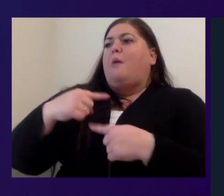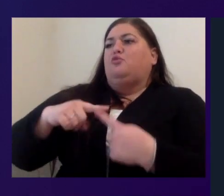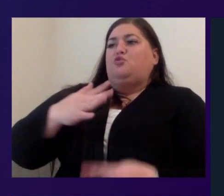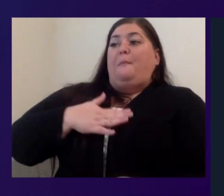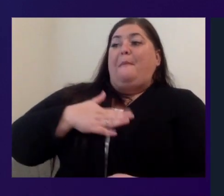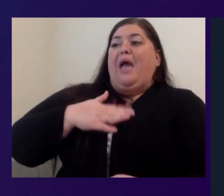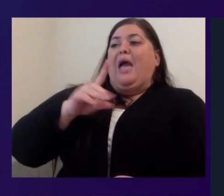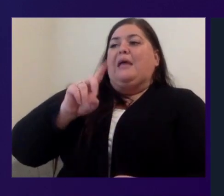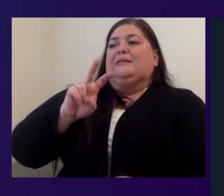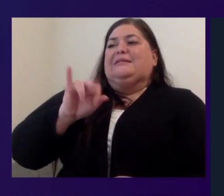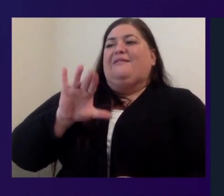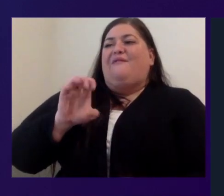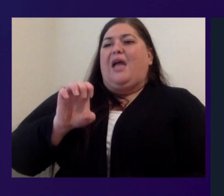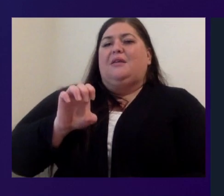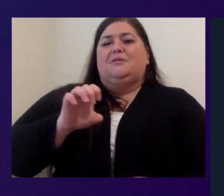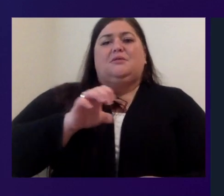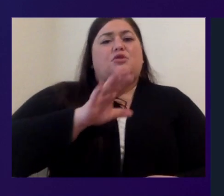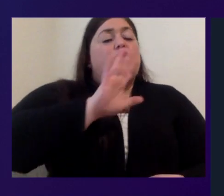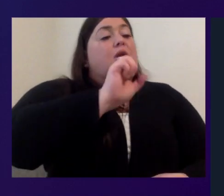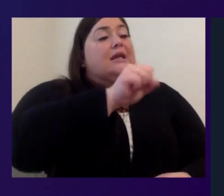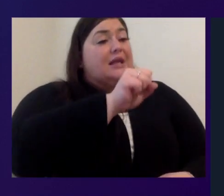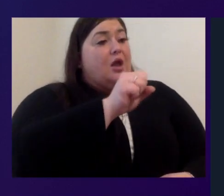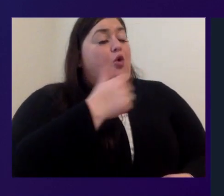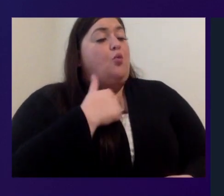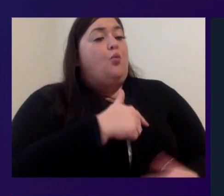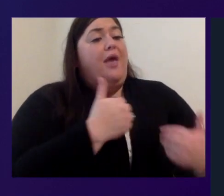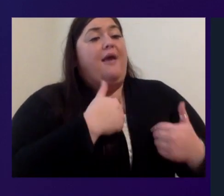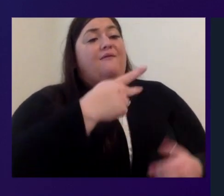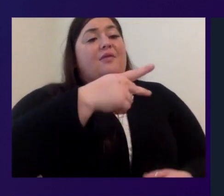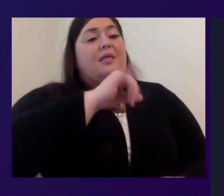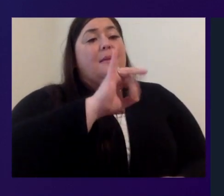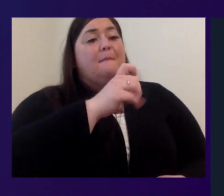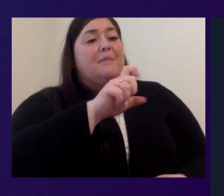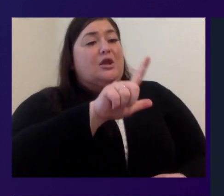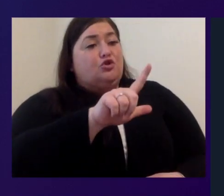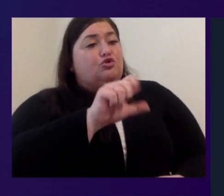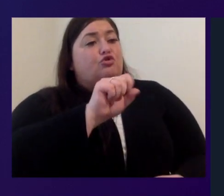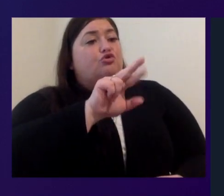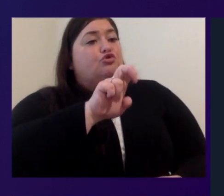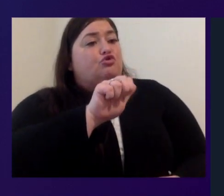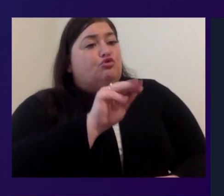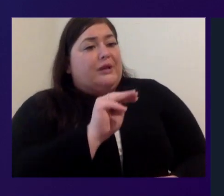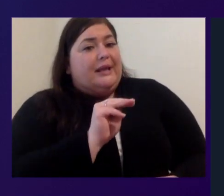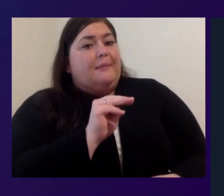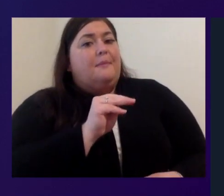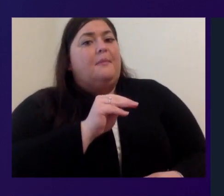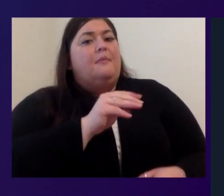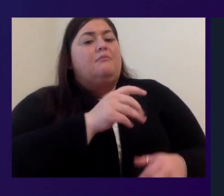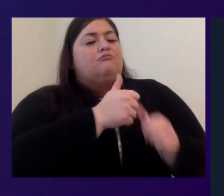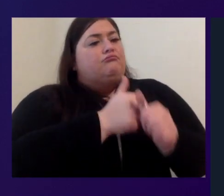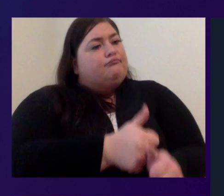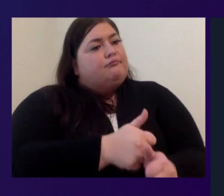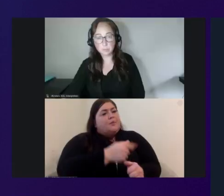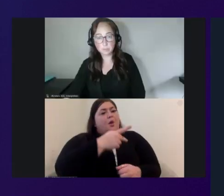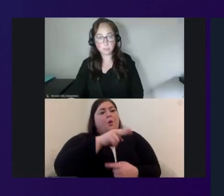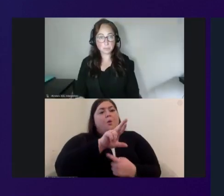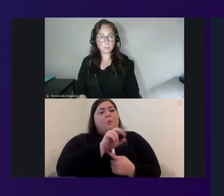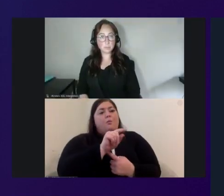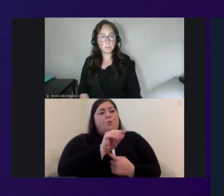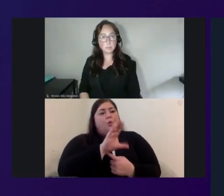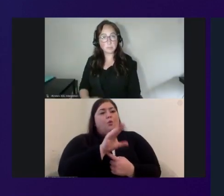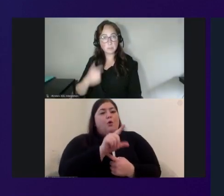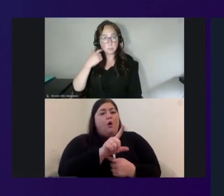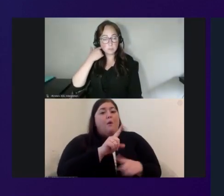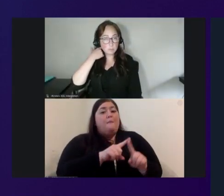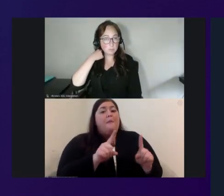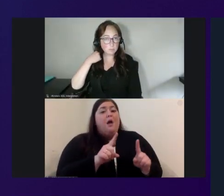getting right. pixels? You're or getting a pixel stream. Yeah, we're leveraging all of our technology and all the work we've done in terms of pixel streaming and our protocols to deliver a really high performance, but